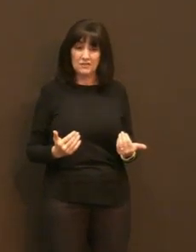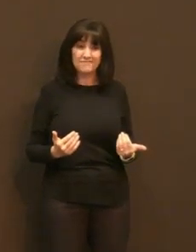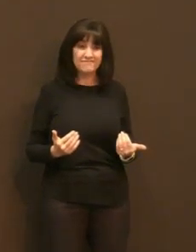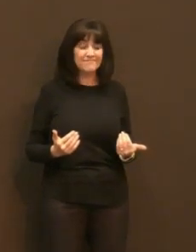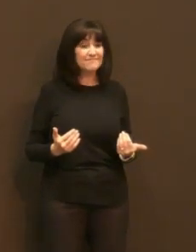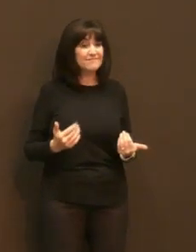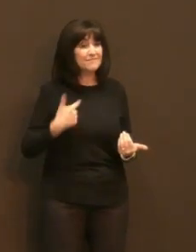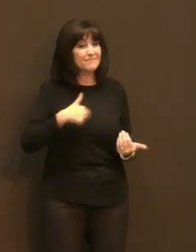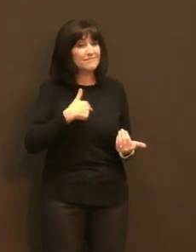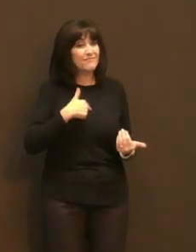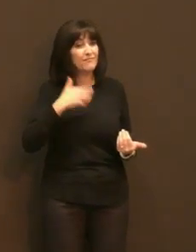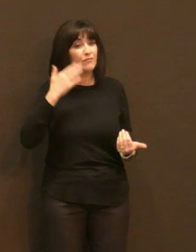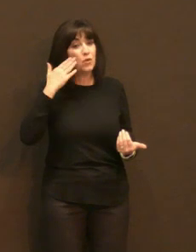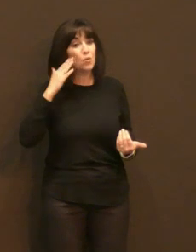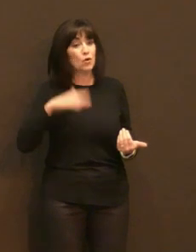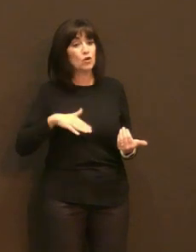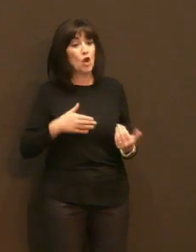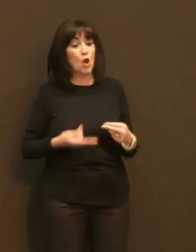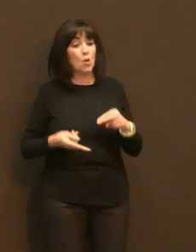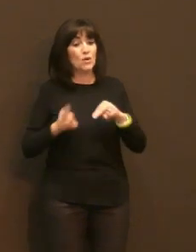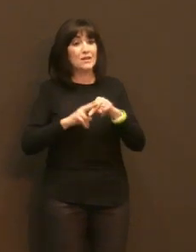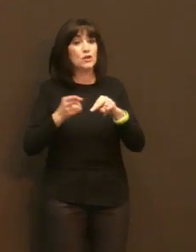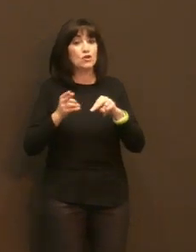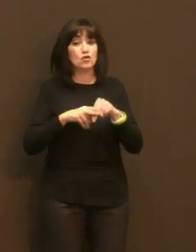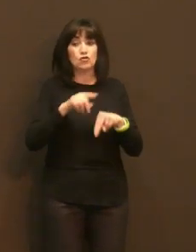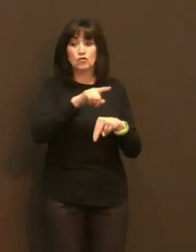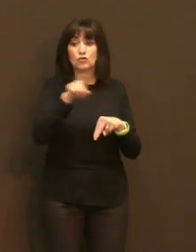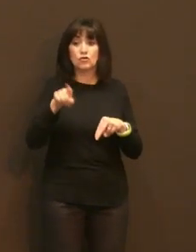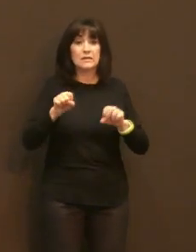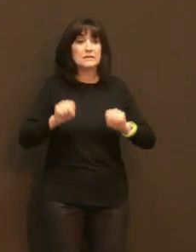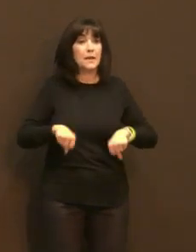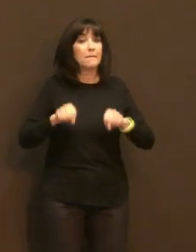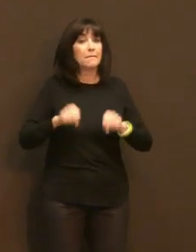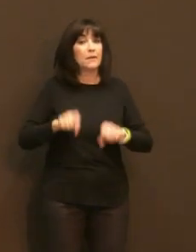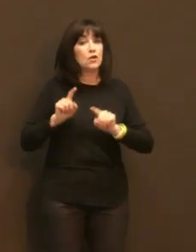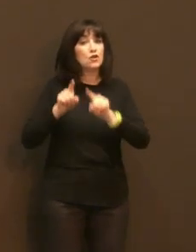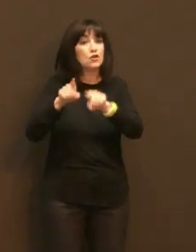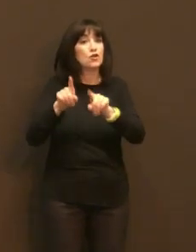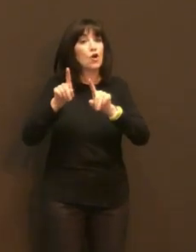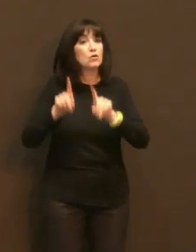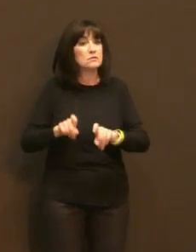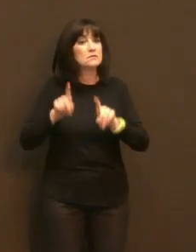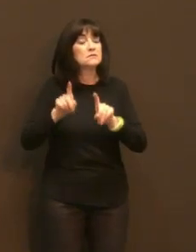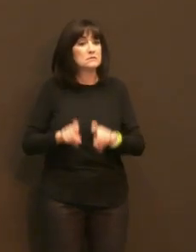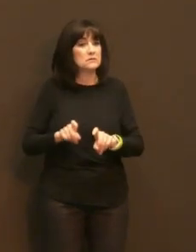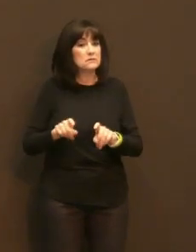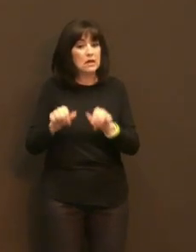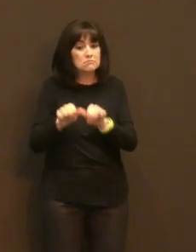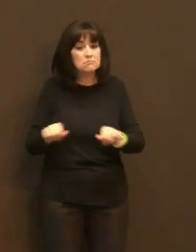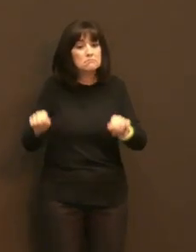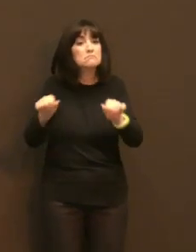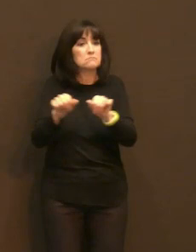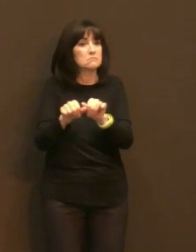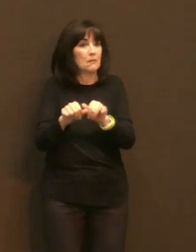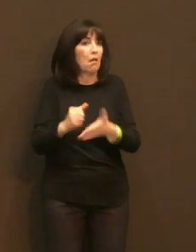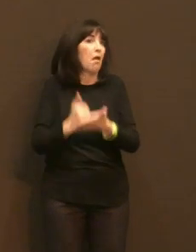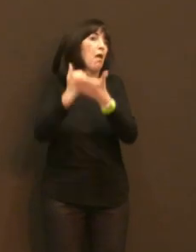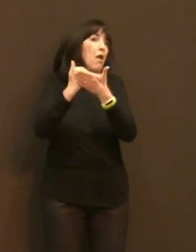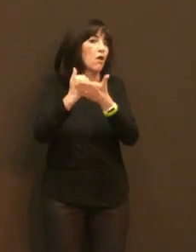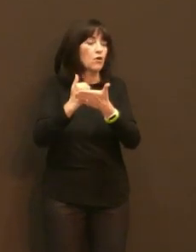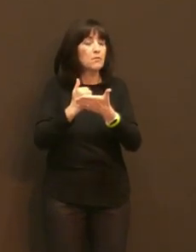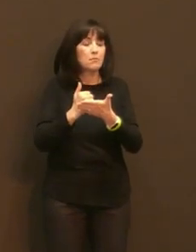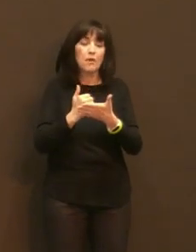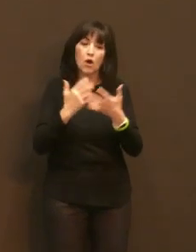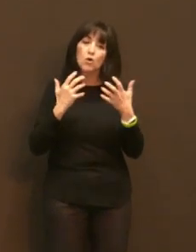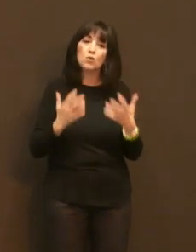we know that increasing access geographically, but also making sure that we're addressing any barriers to testing